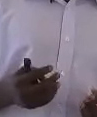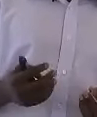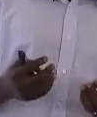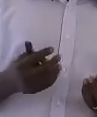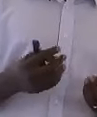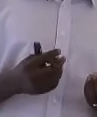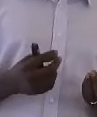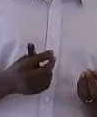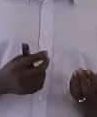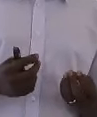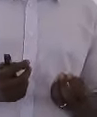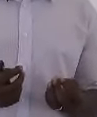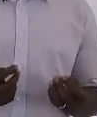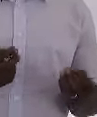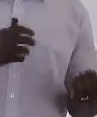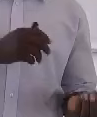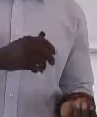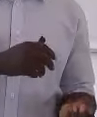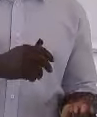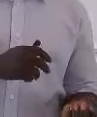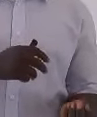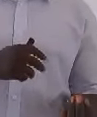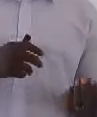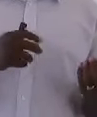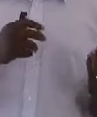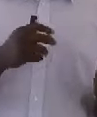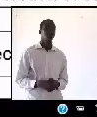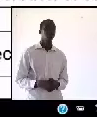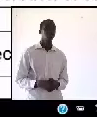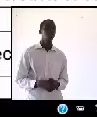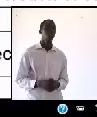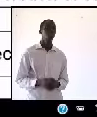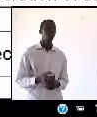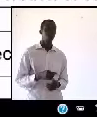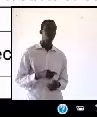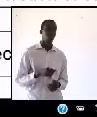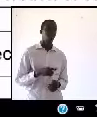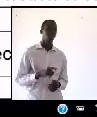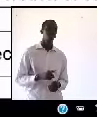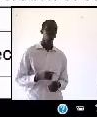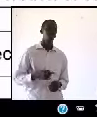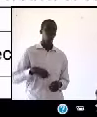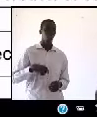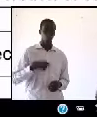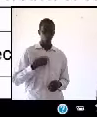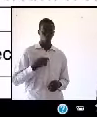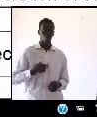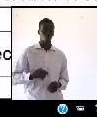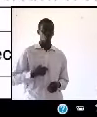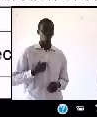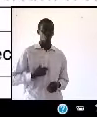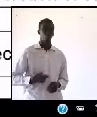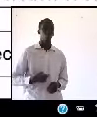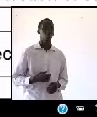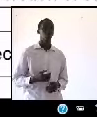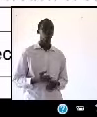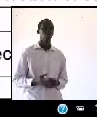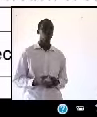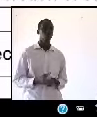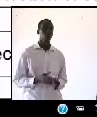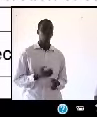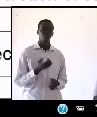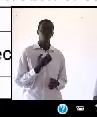oppositely or antagonistically to each other. So now another thing also, the sympathetic nervous system, slow